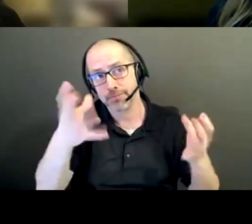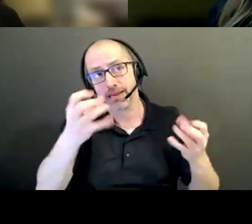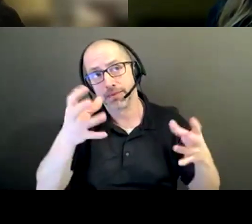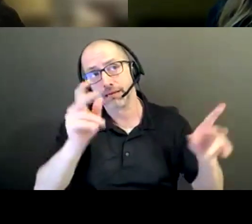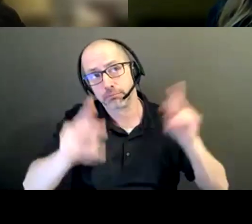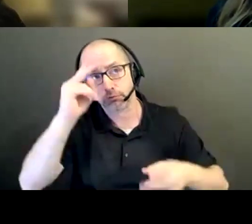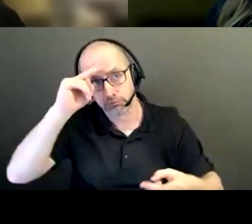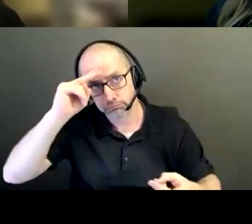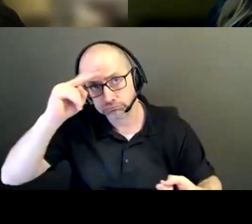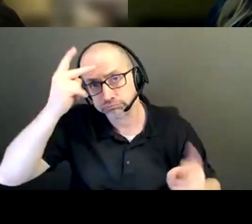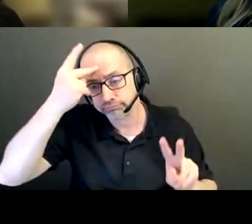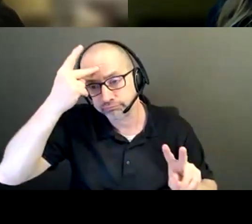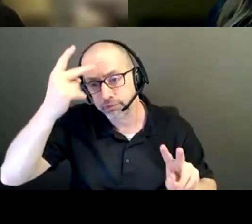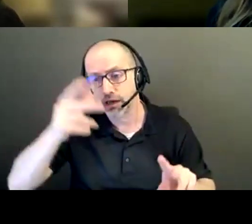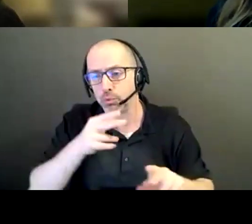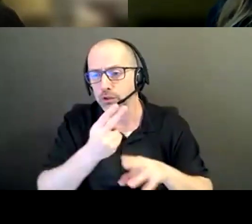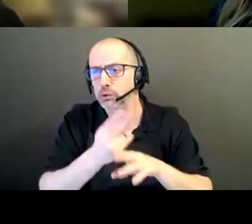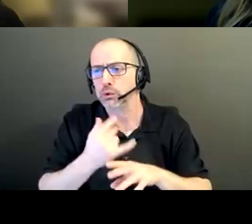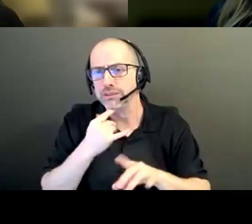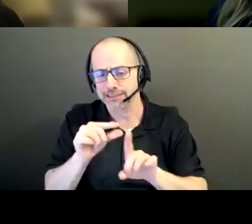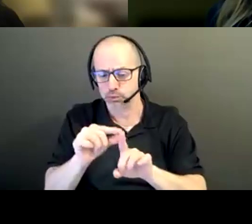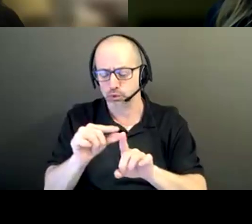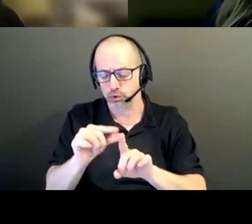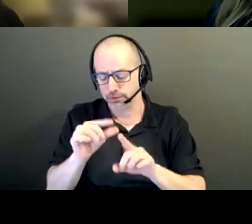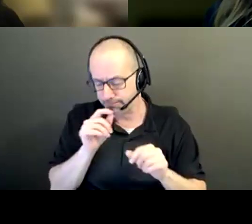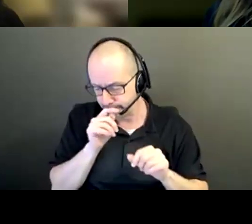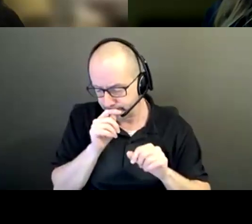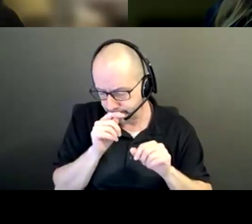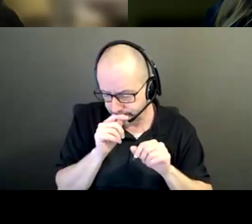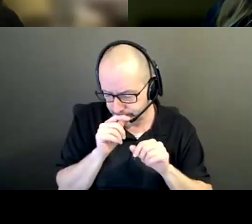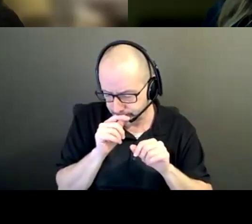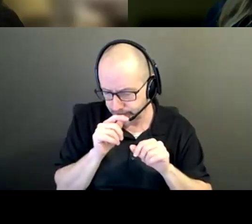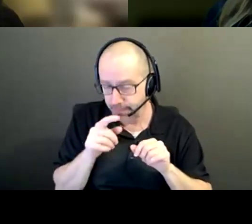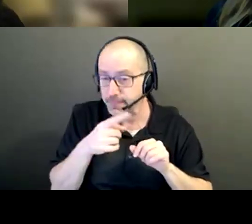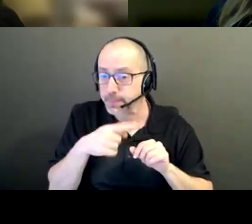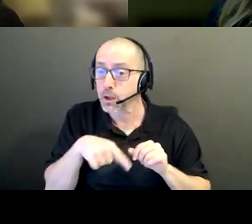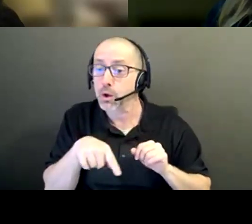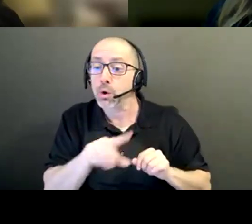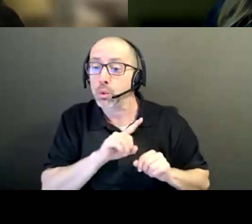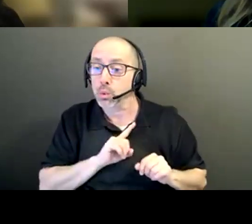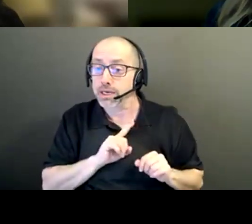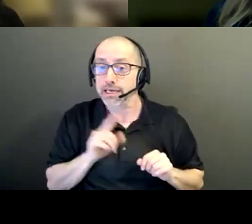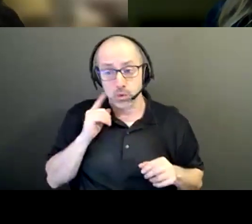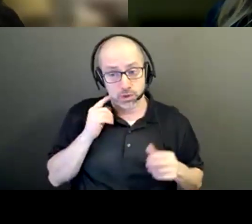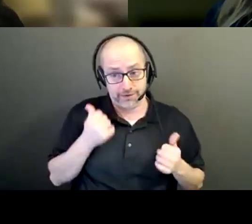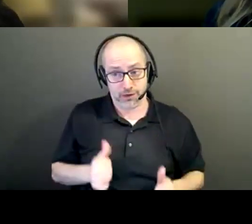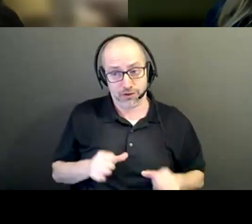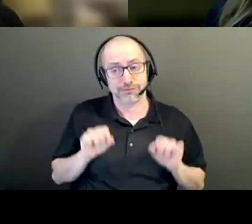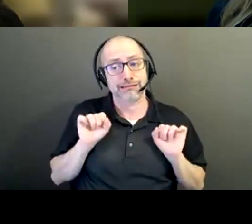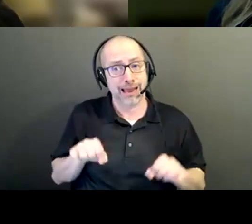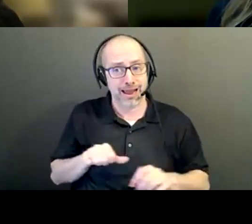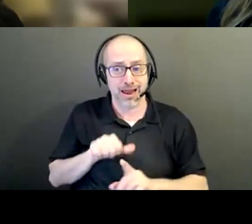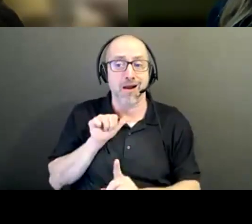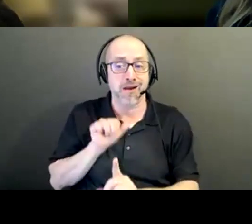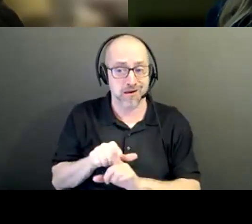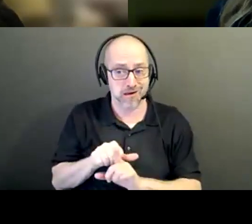and I'm going to use this word in a different way because we're very good at bluffing. We can nod and pretend